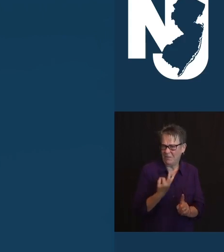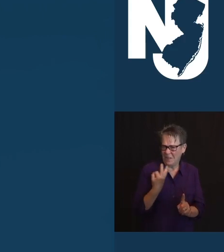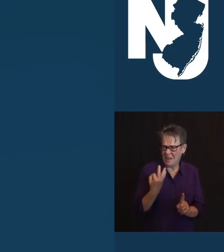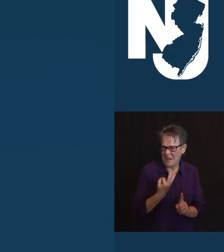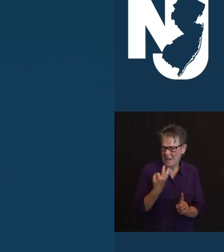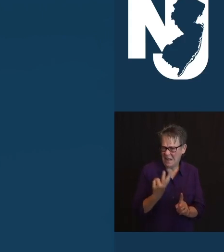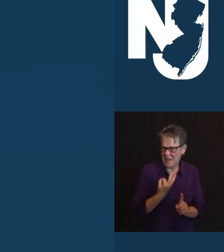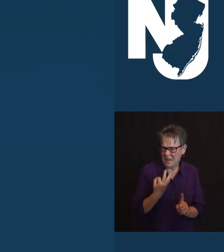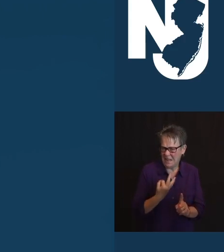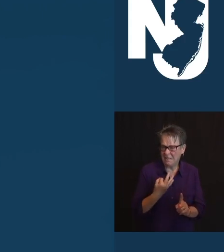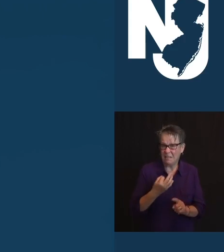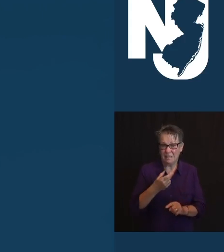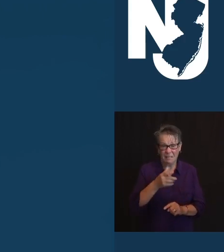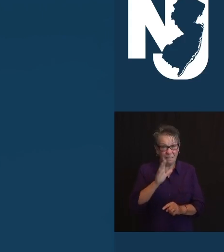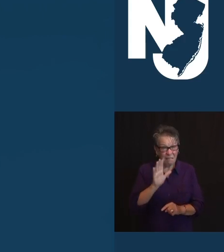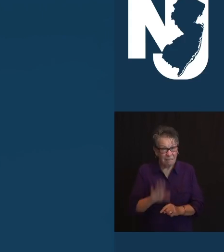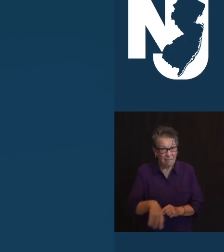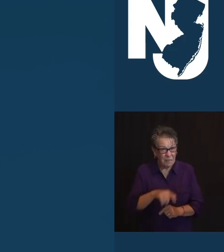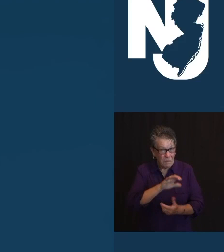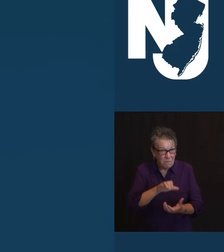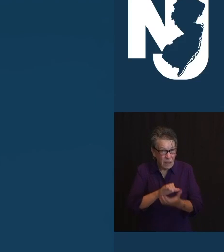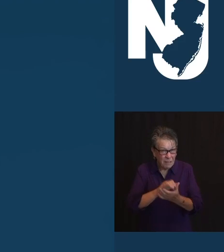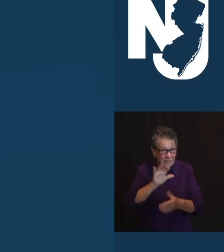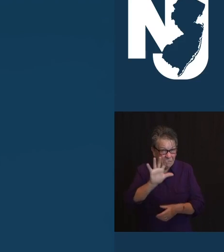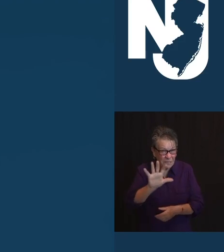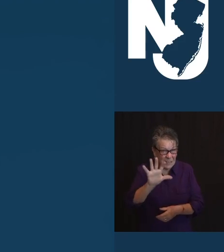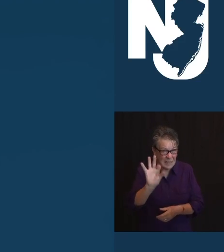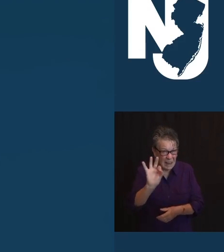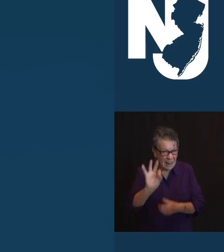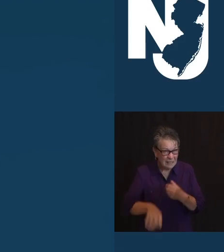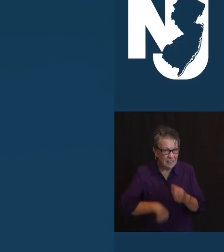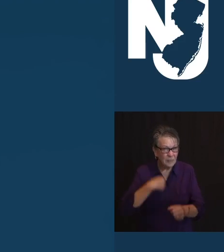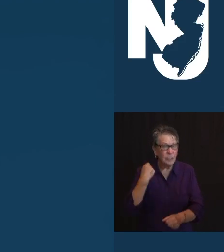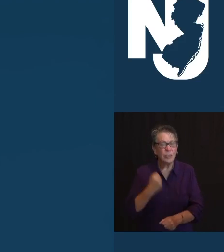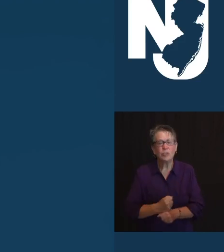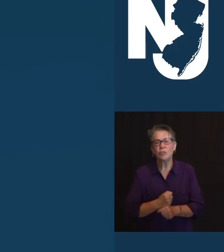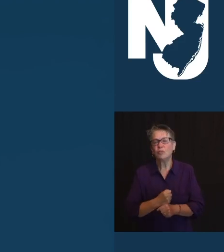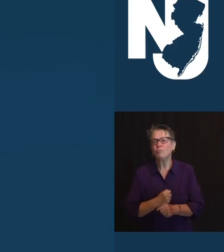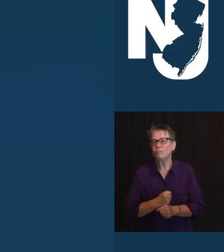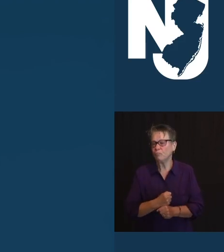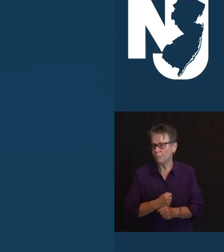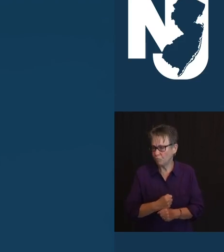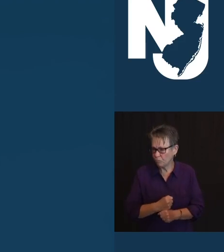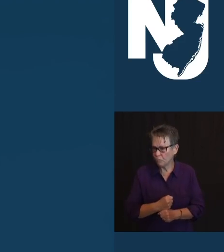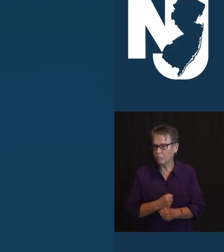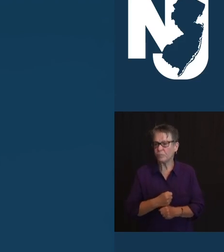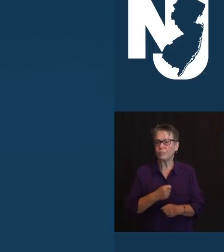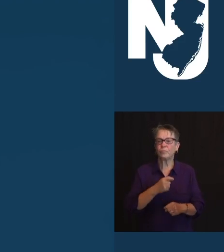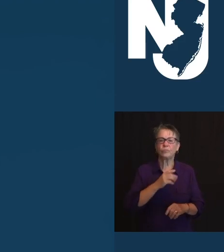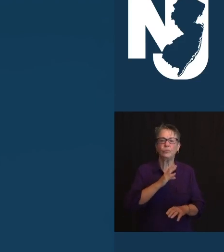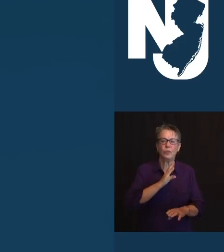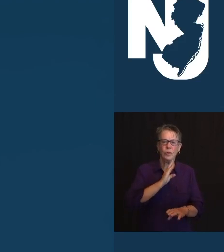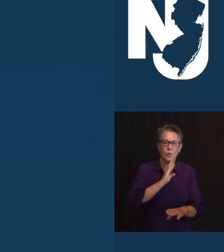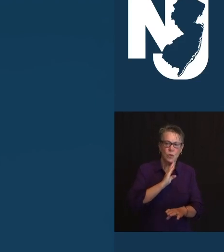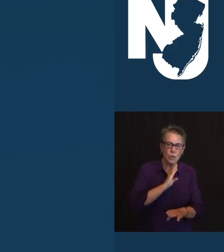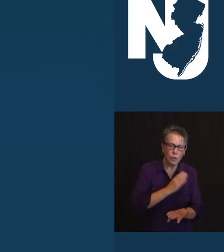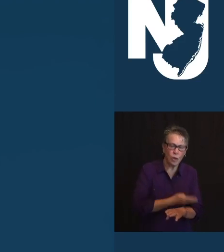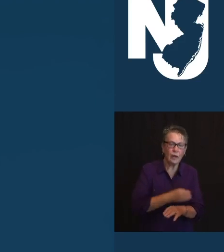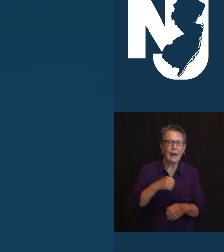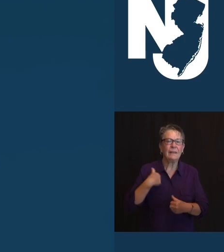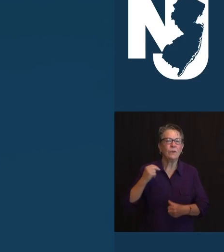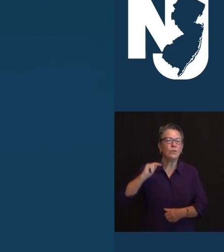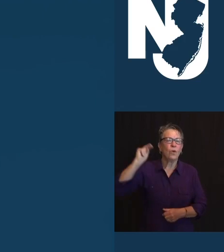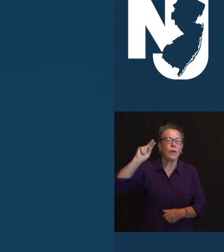of marriage, he also leaves his daughter Susan in New Hampshire, and Lori in Jackson, and his sons-in-law, Paul